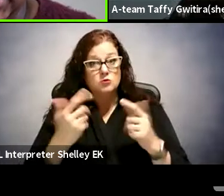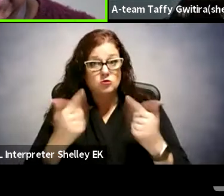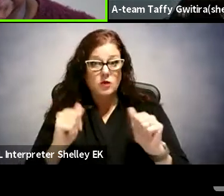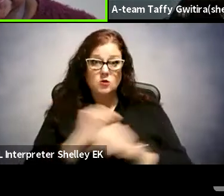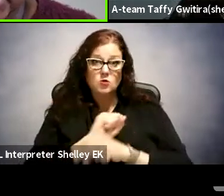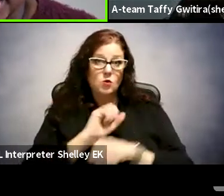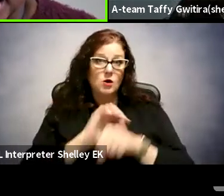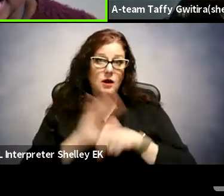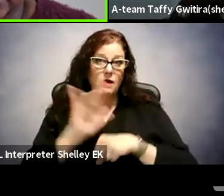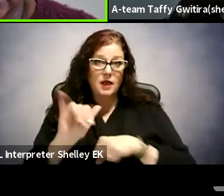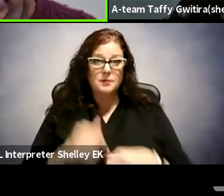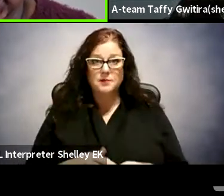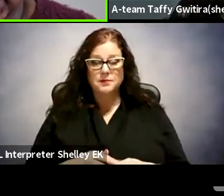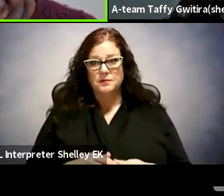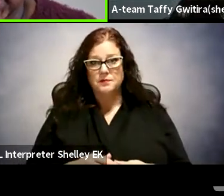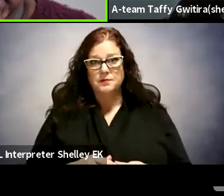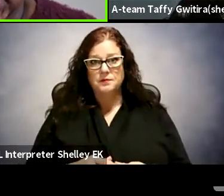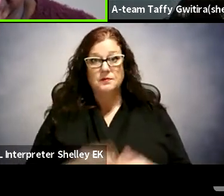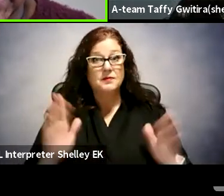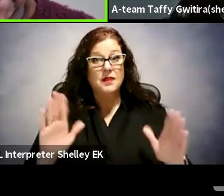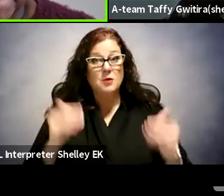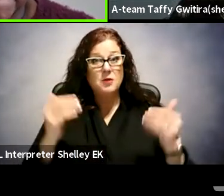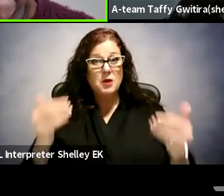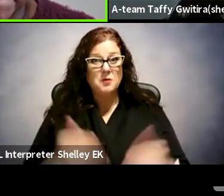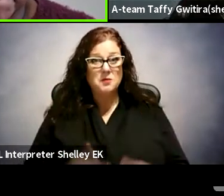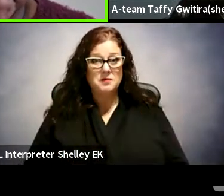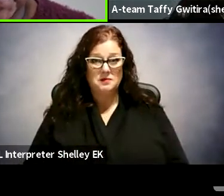it. So here we go.